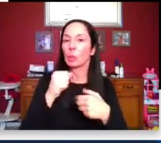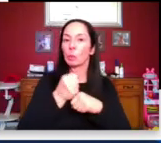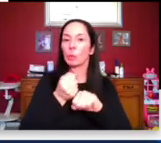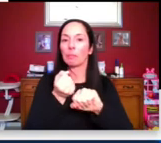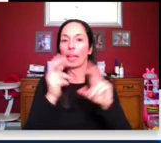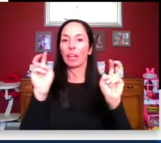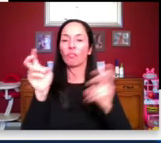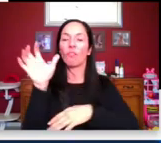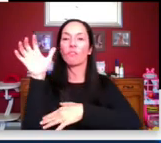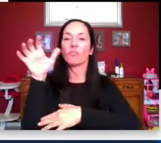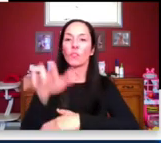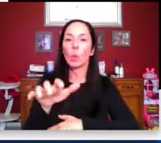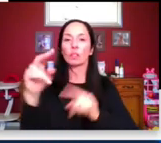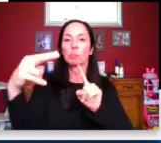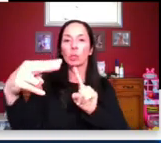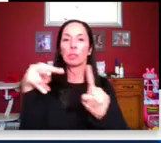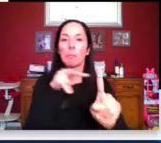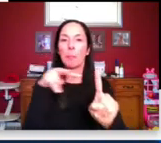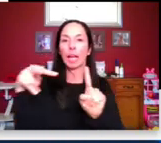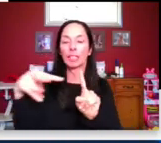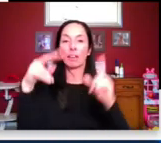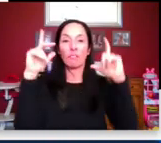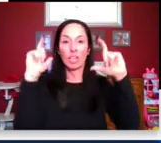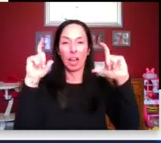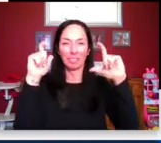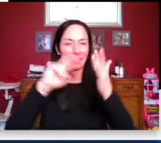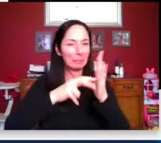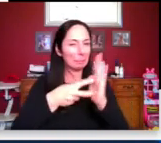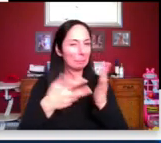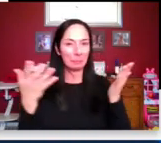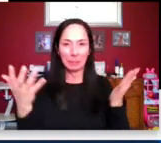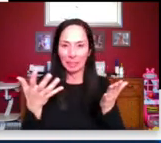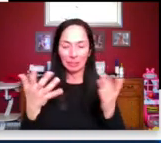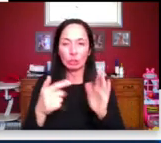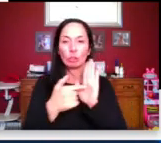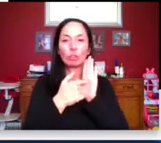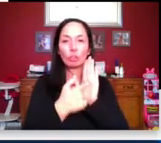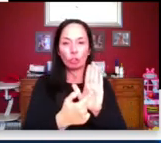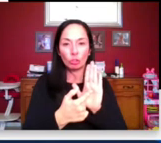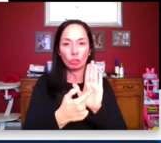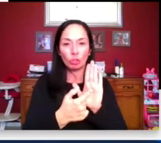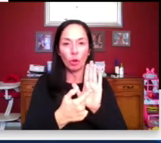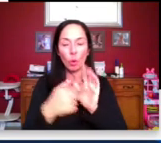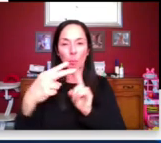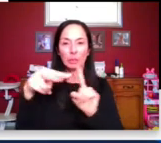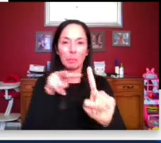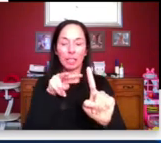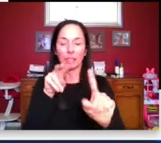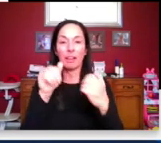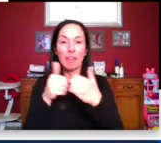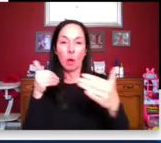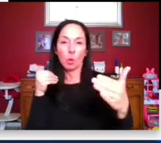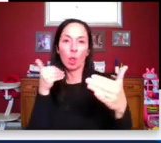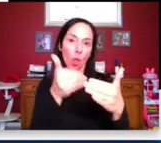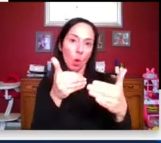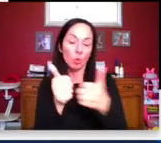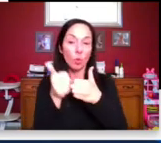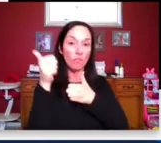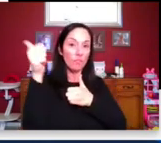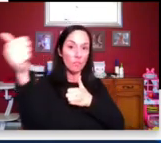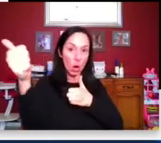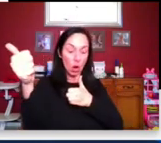perspective photography. That means we are going to show perspective, how close or far something is in a photo that